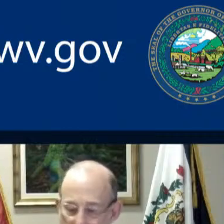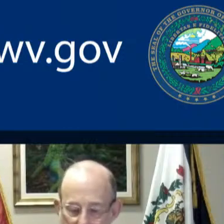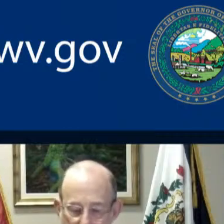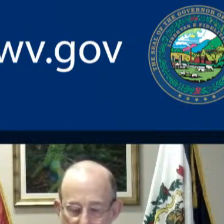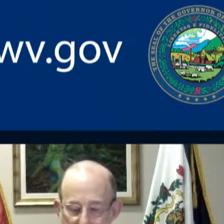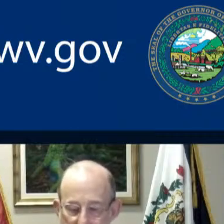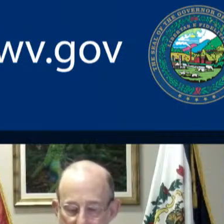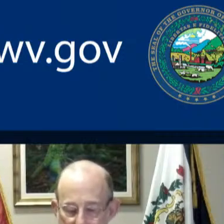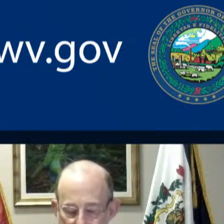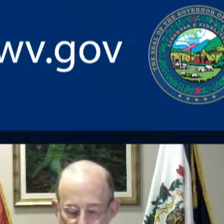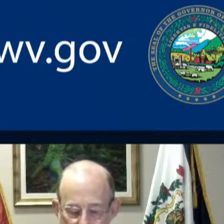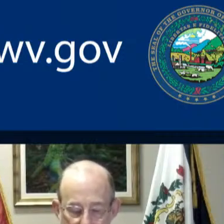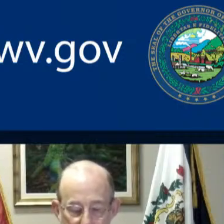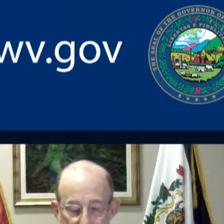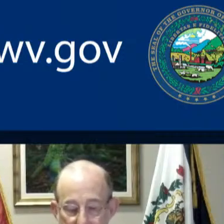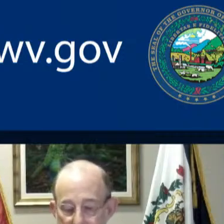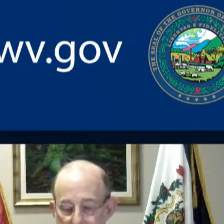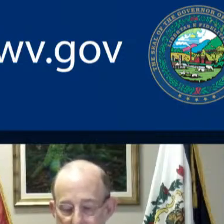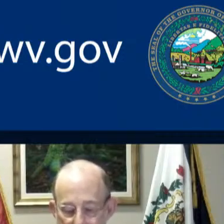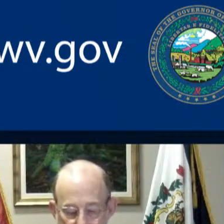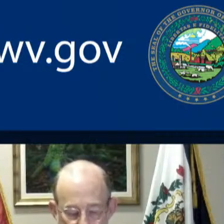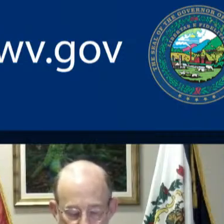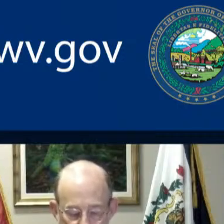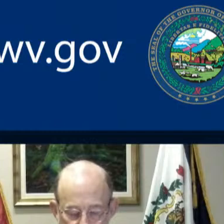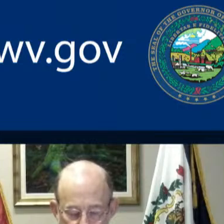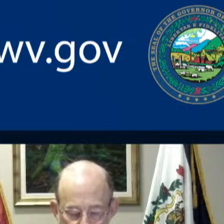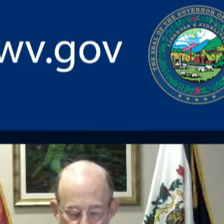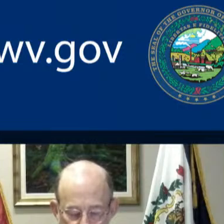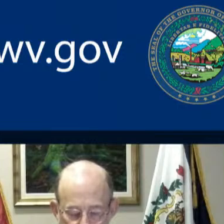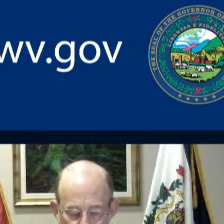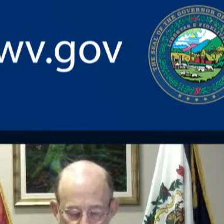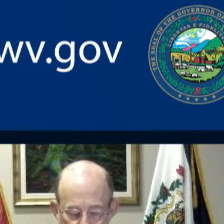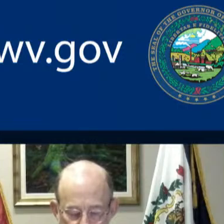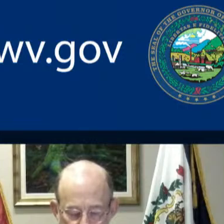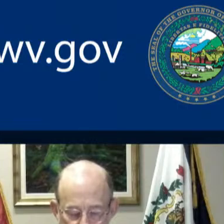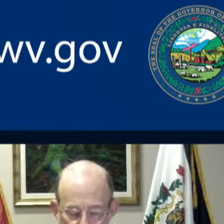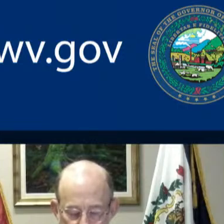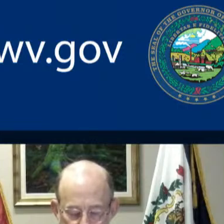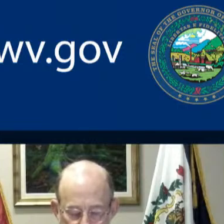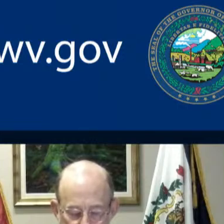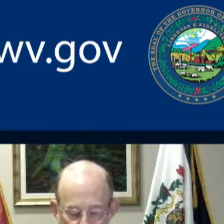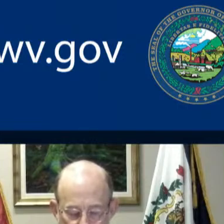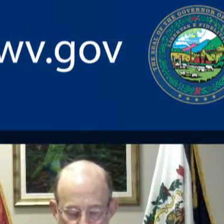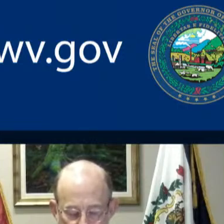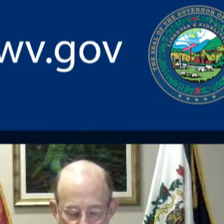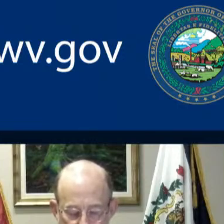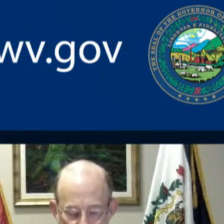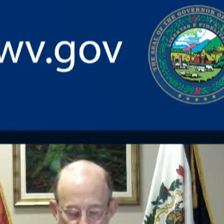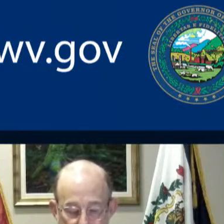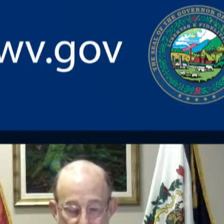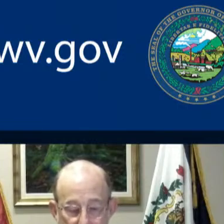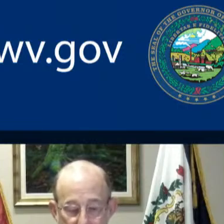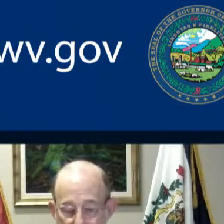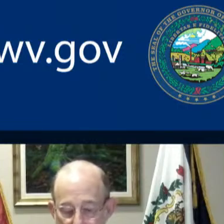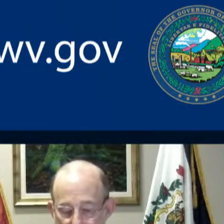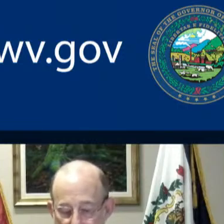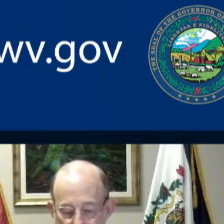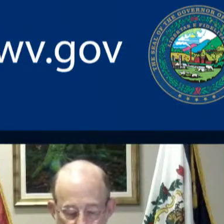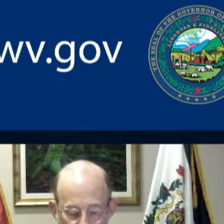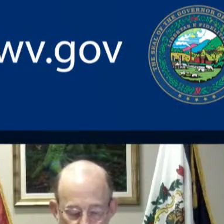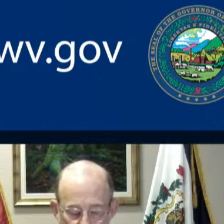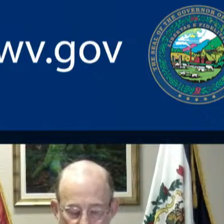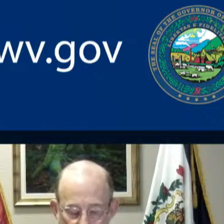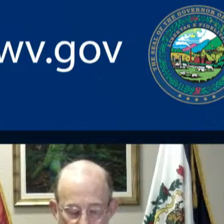Third, if I helped her, Amjad could make a quick comment about the second shot disparity between fully vaccinated and